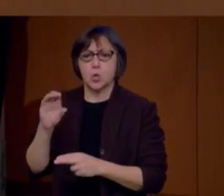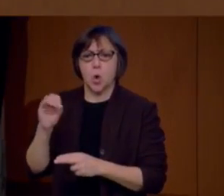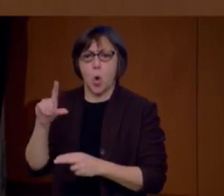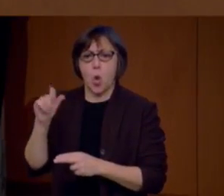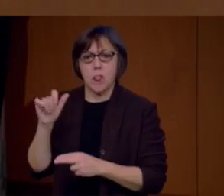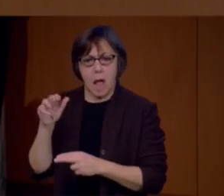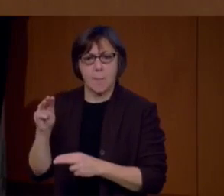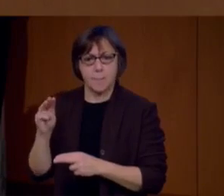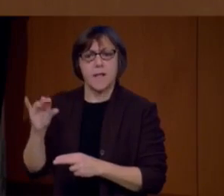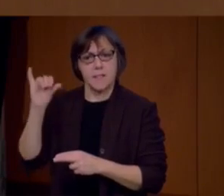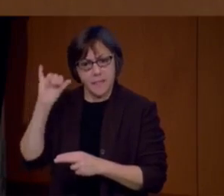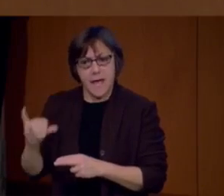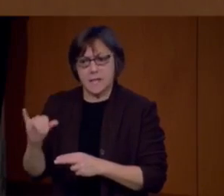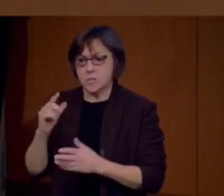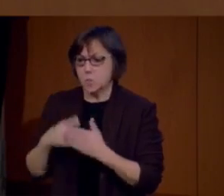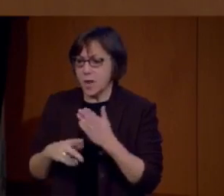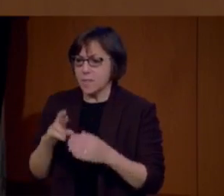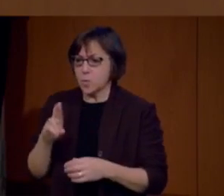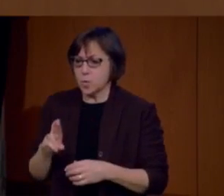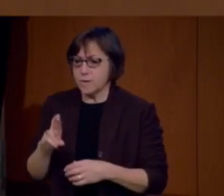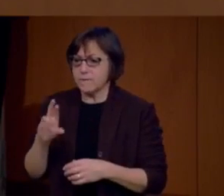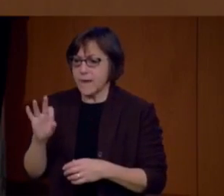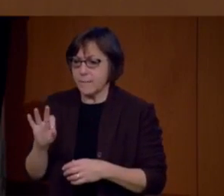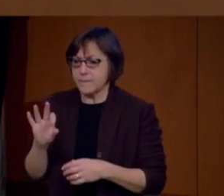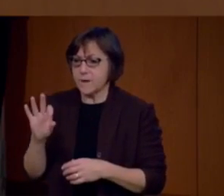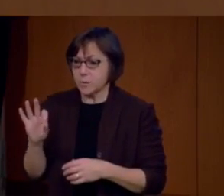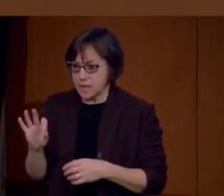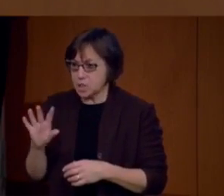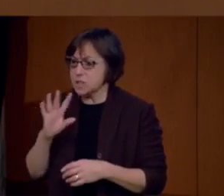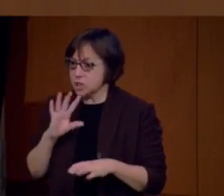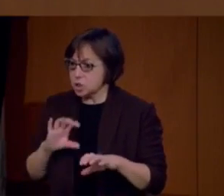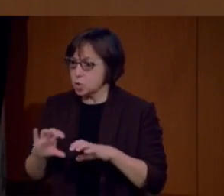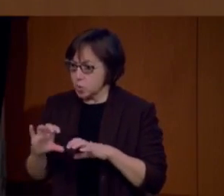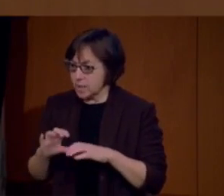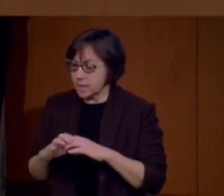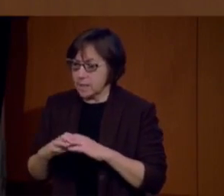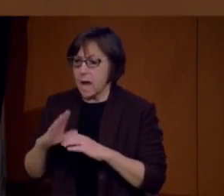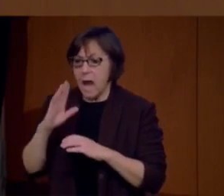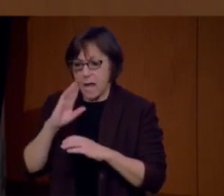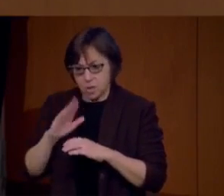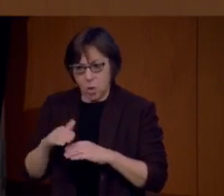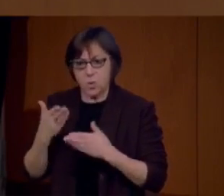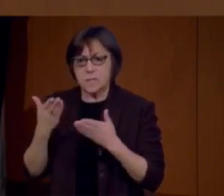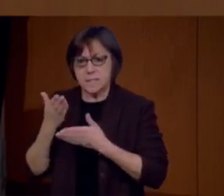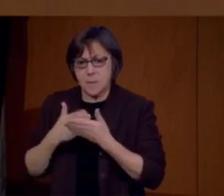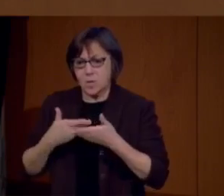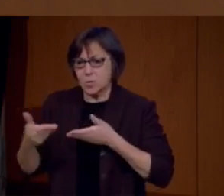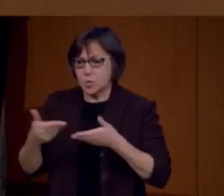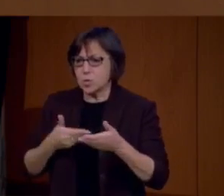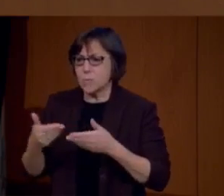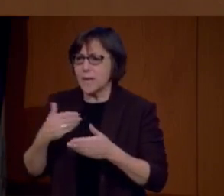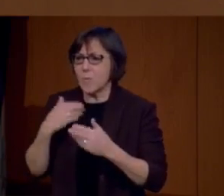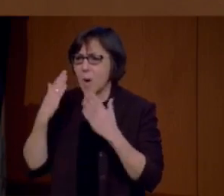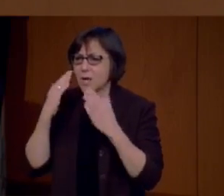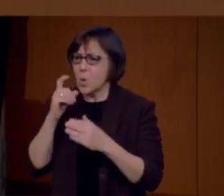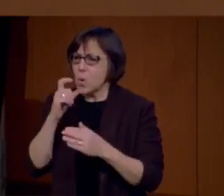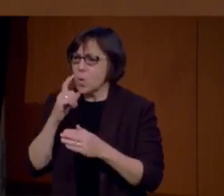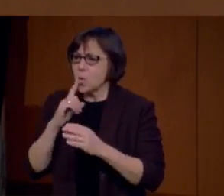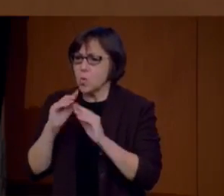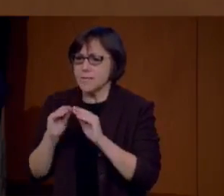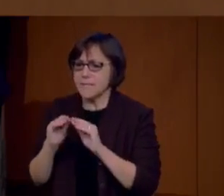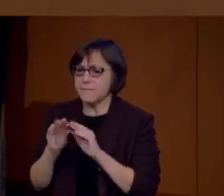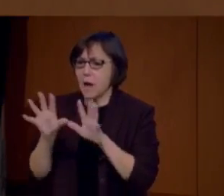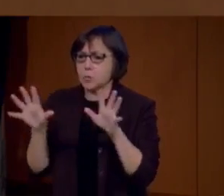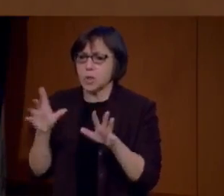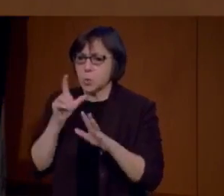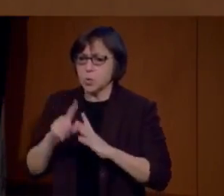Foundation is really doing. And I know some were introduced, but I always like to know who's the fountain of all